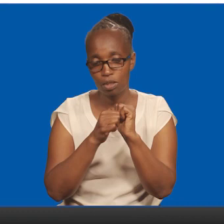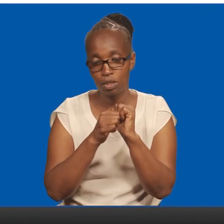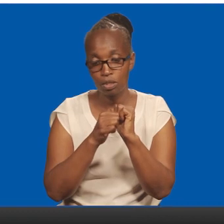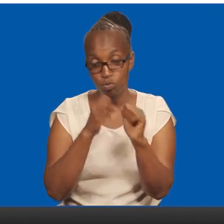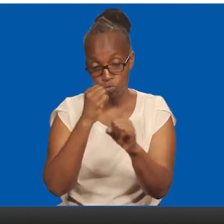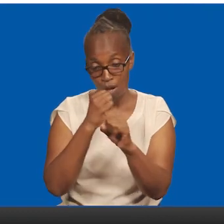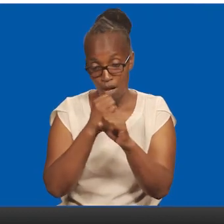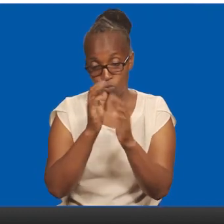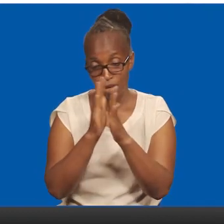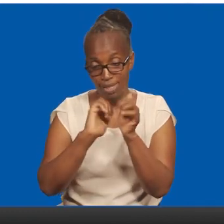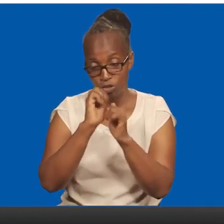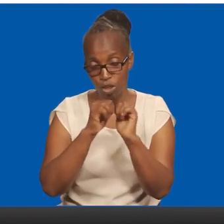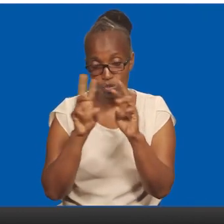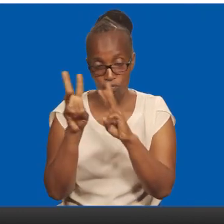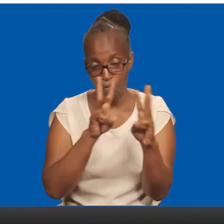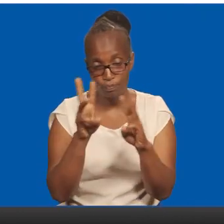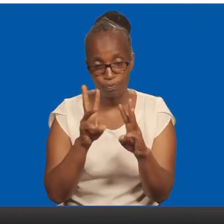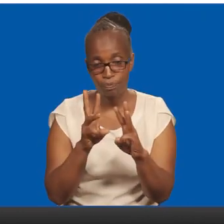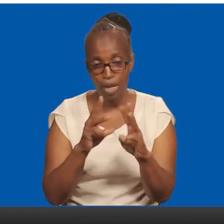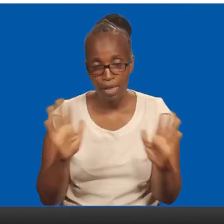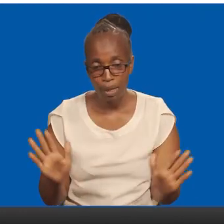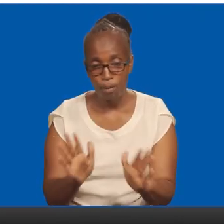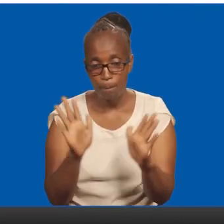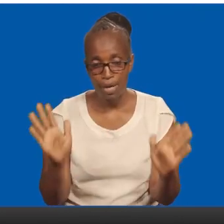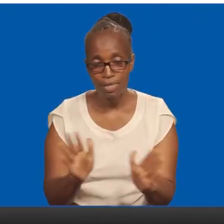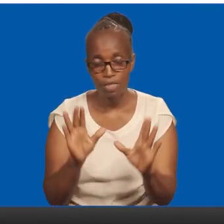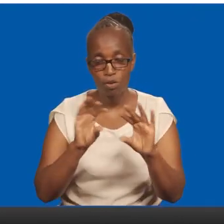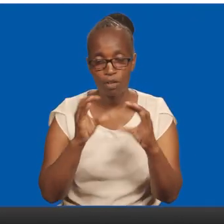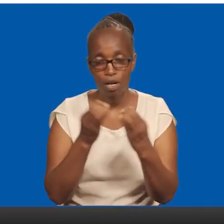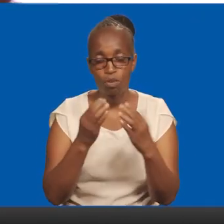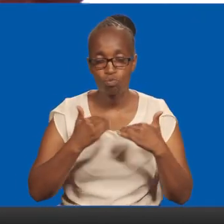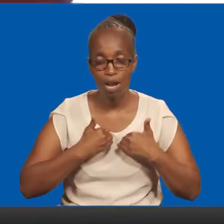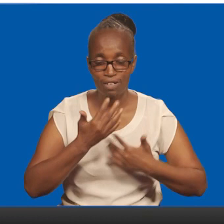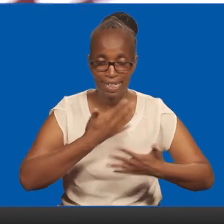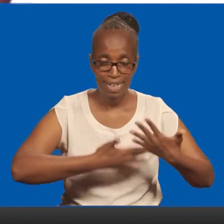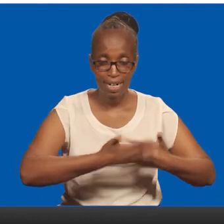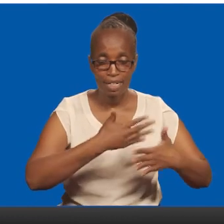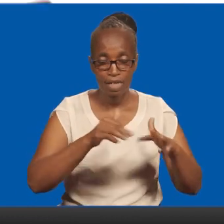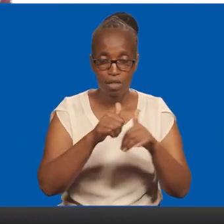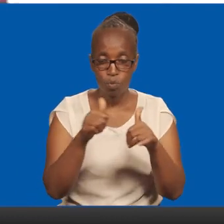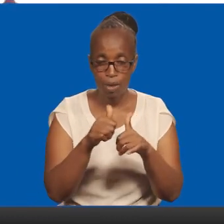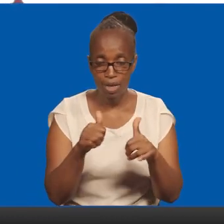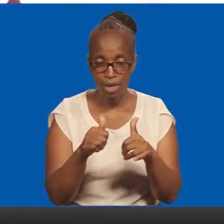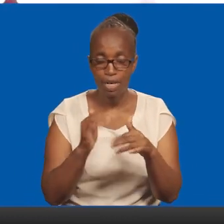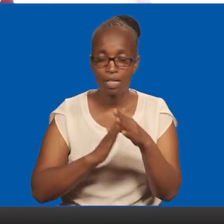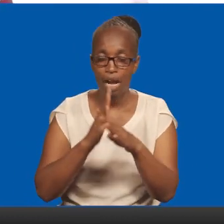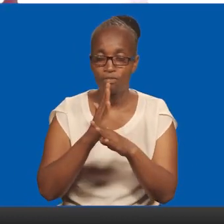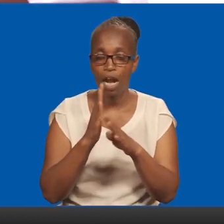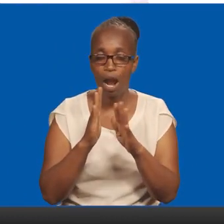ukulima. The mobilization of faith communities, they are already interacting with the people. Then, after mobilization, number